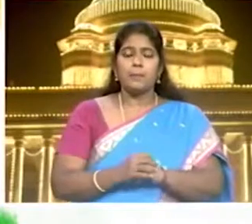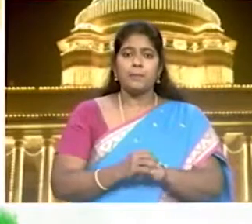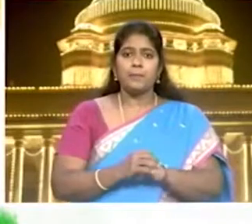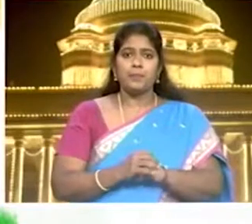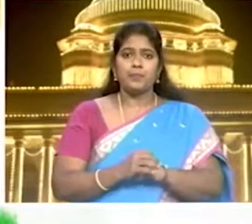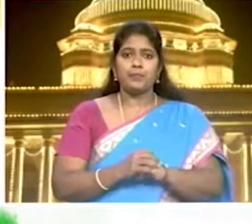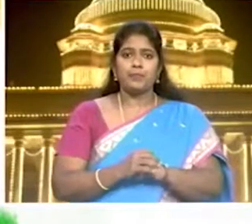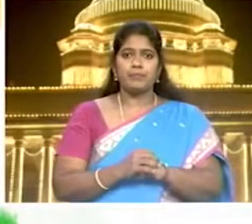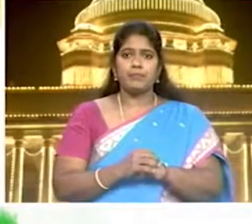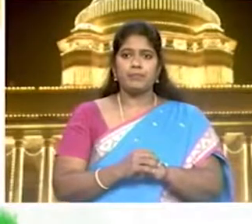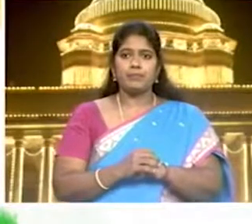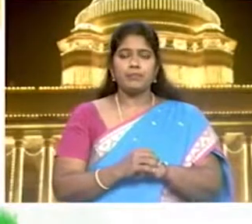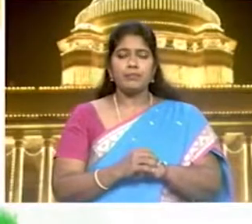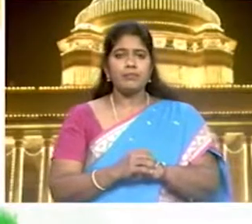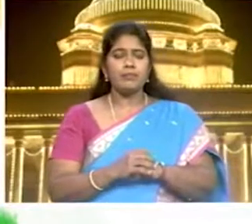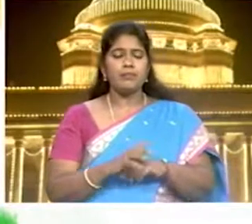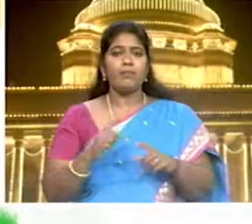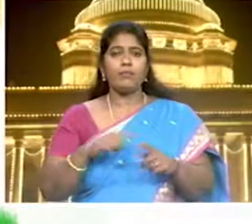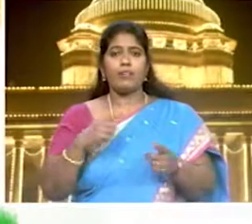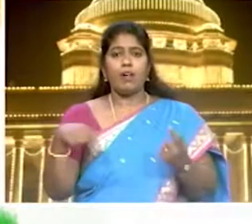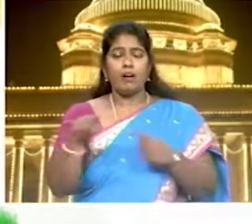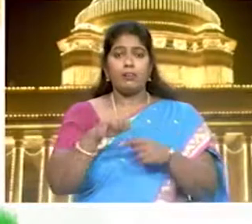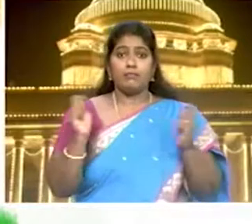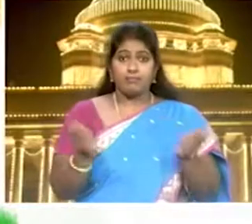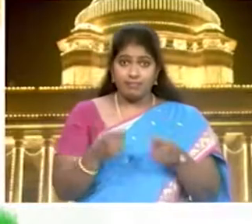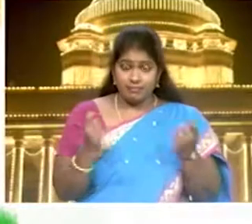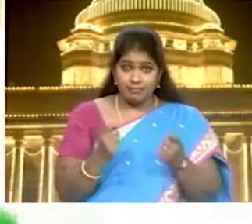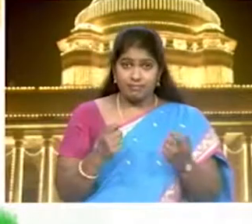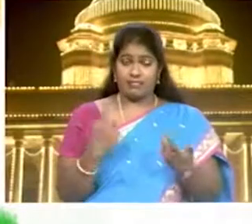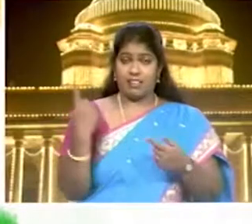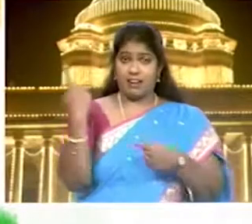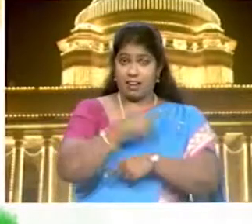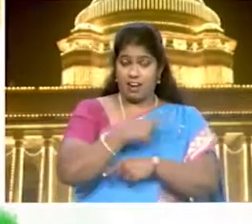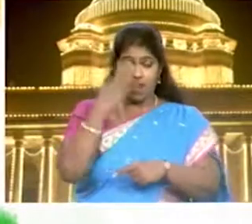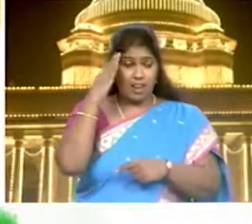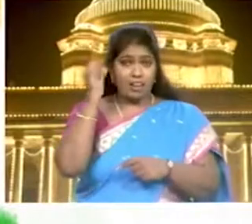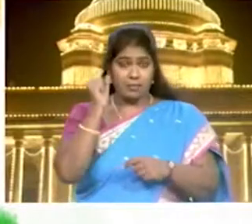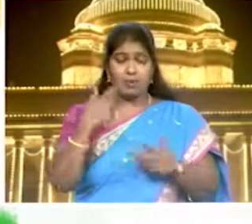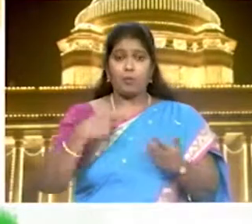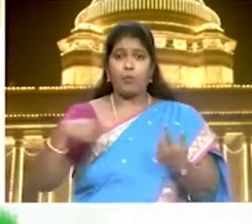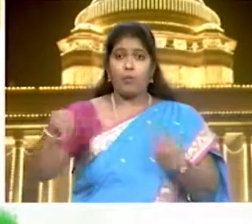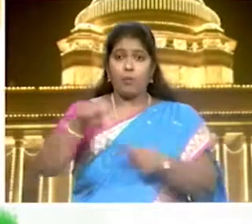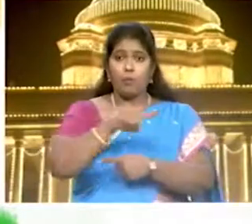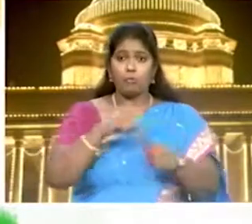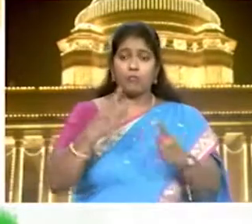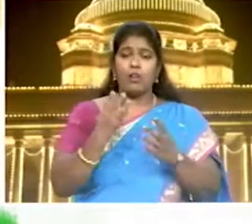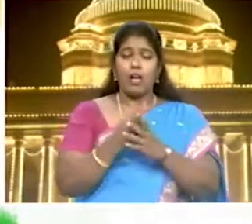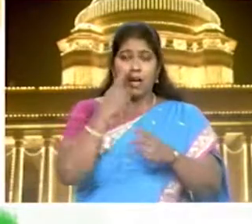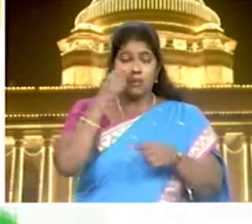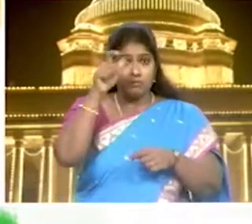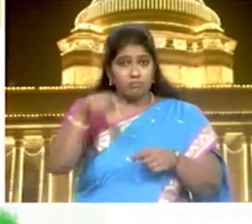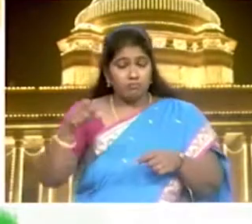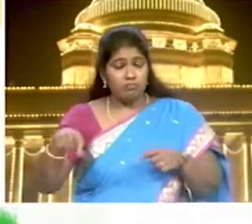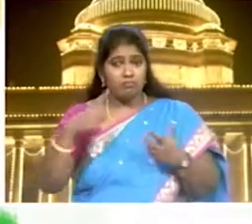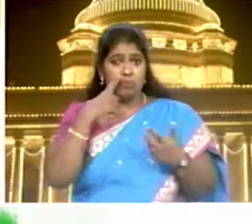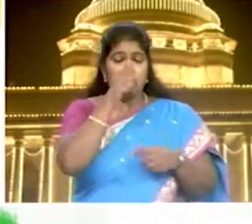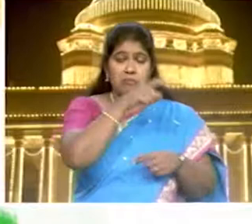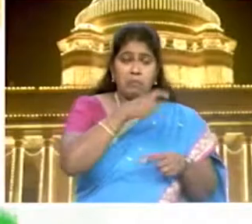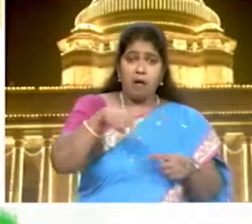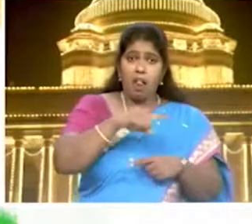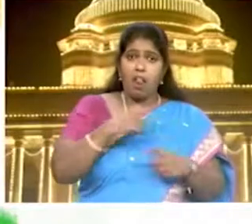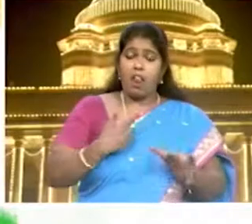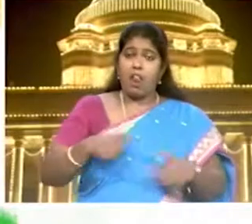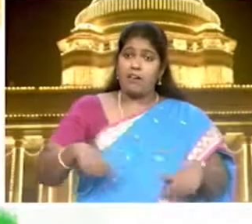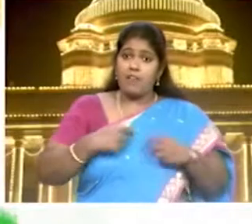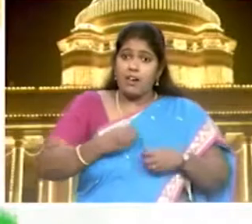us celebrate the anniversary of that day, we vow to all those men and women who made enormous